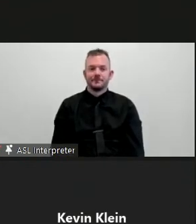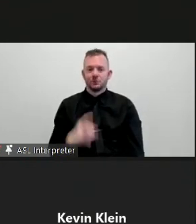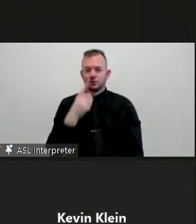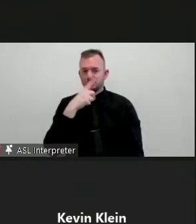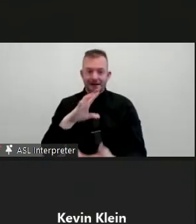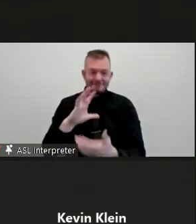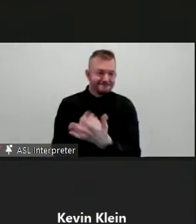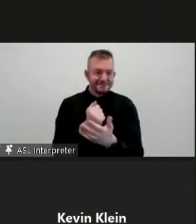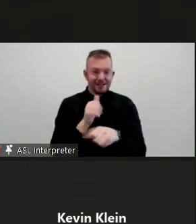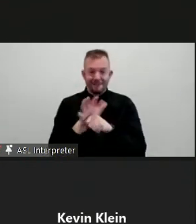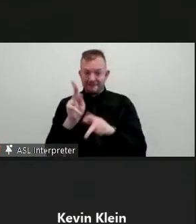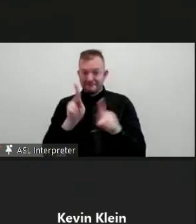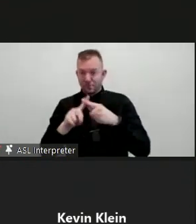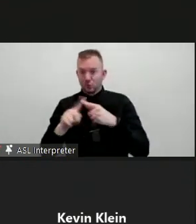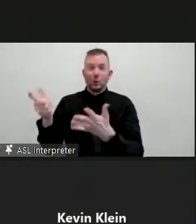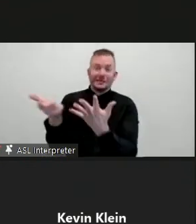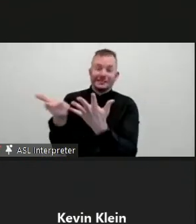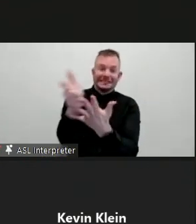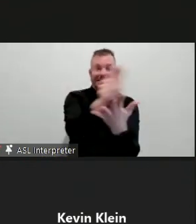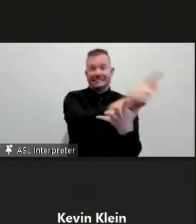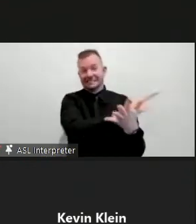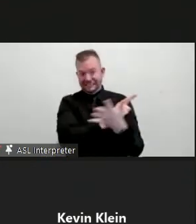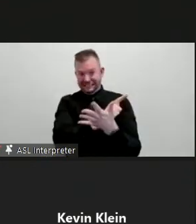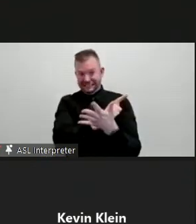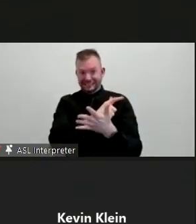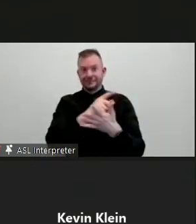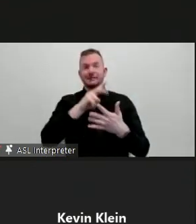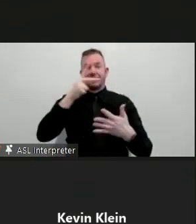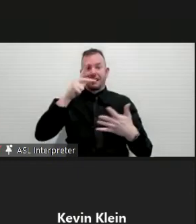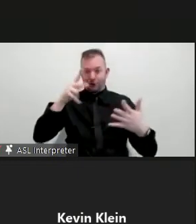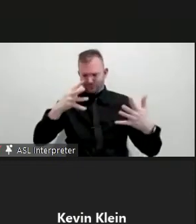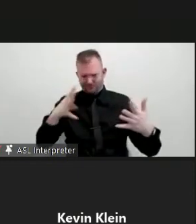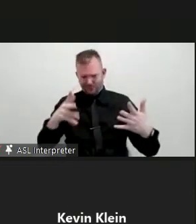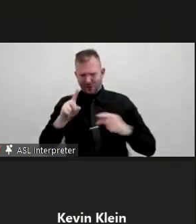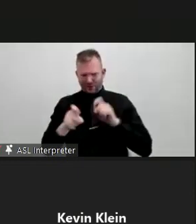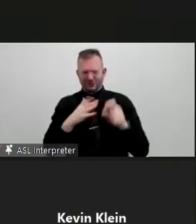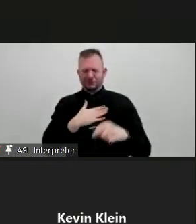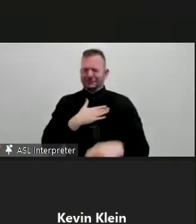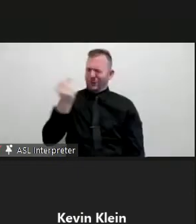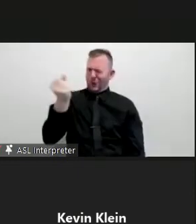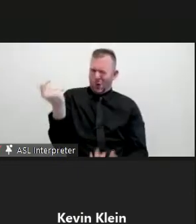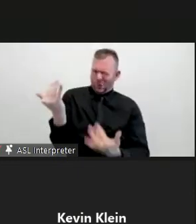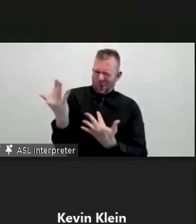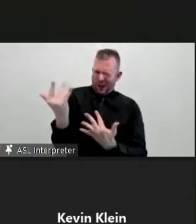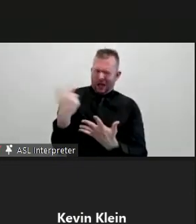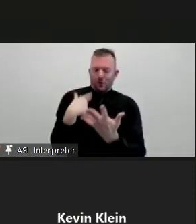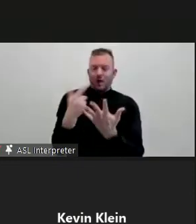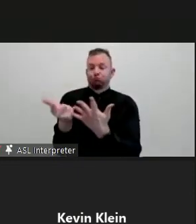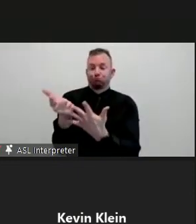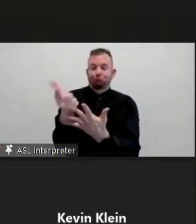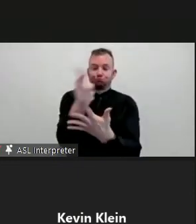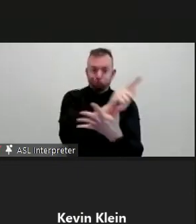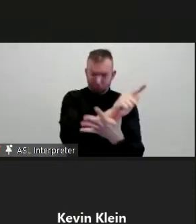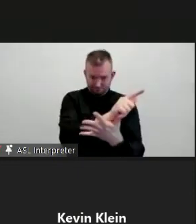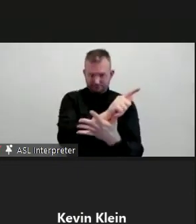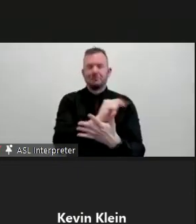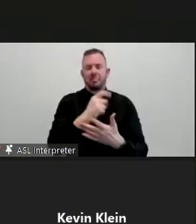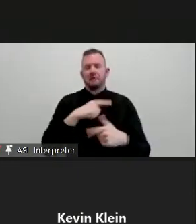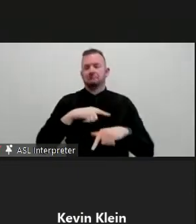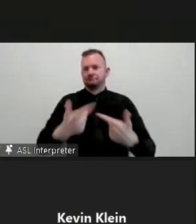And we'll start with Mark. If you could say your name and which outlet you're with. Hi, this is Mark Salinger with 9 News.